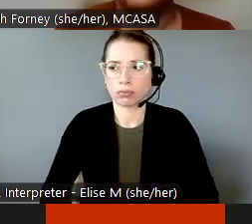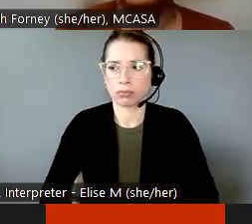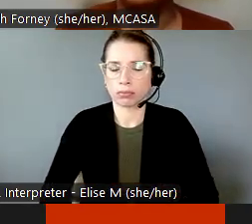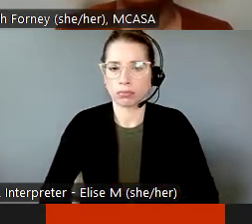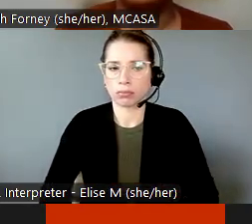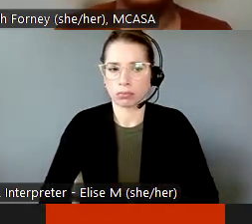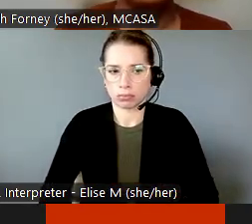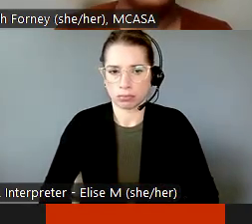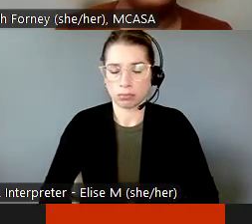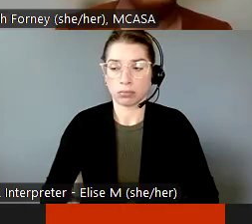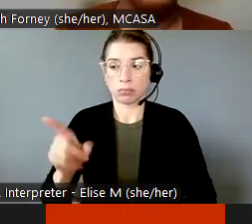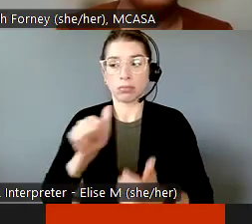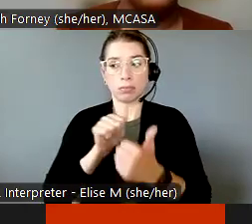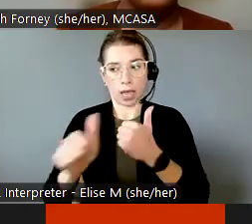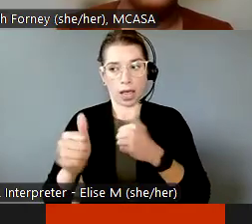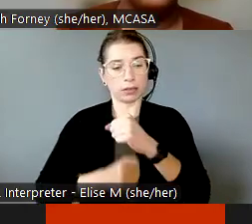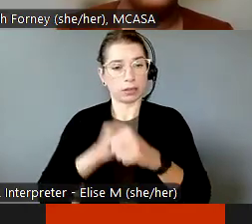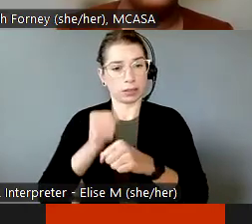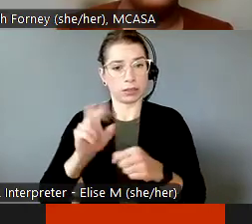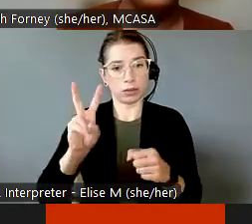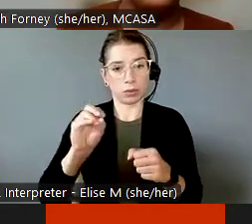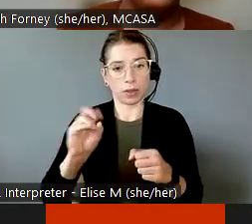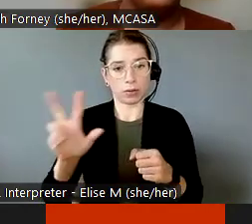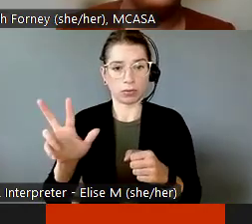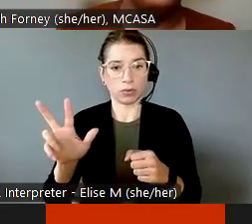PREA was passed in 2003,